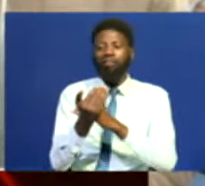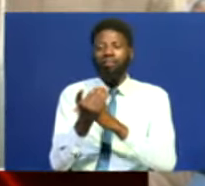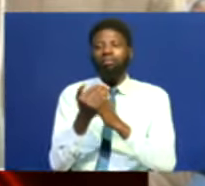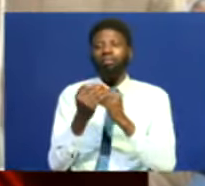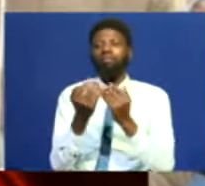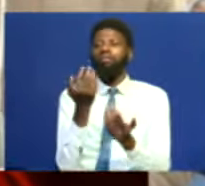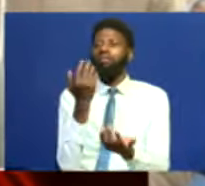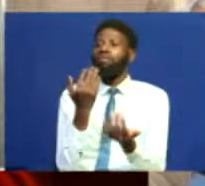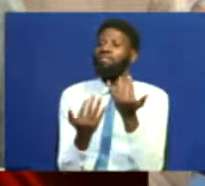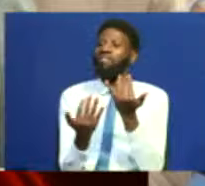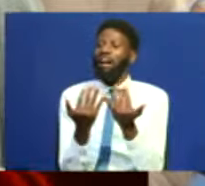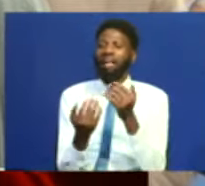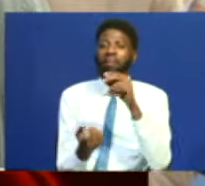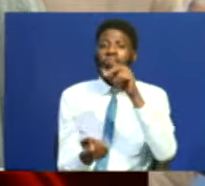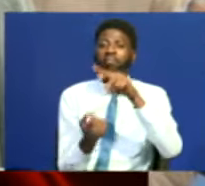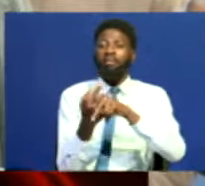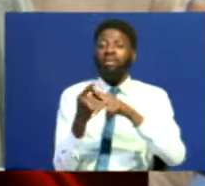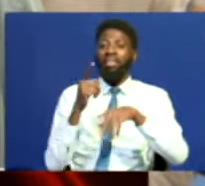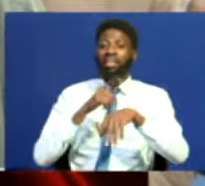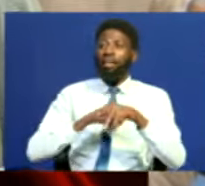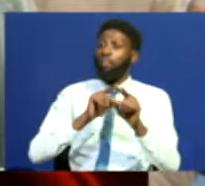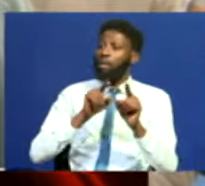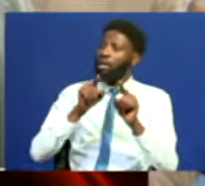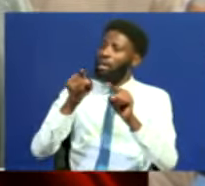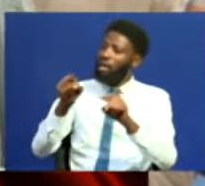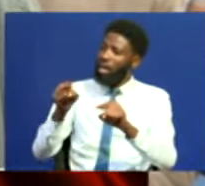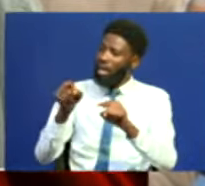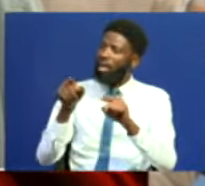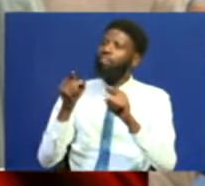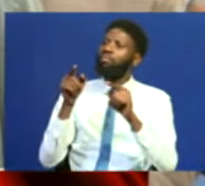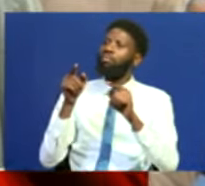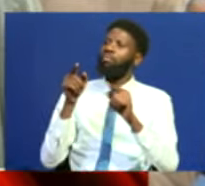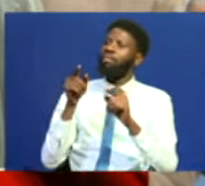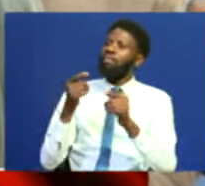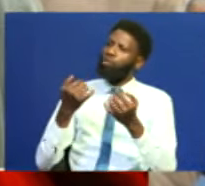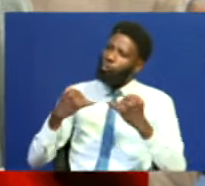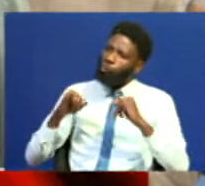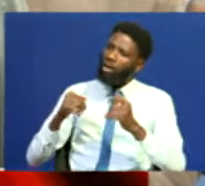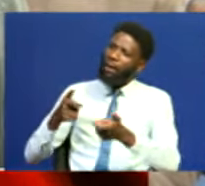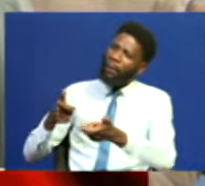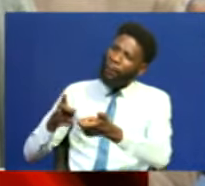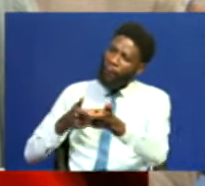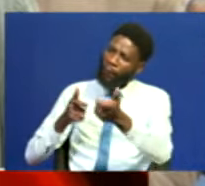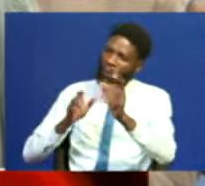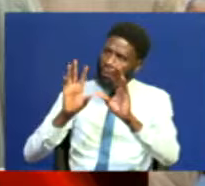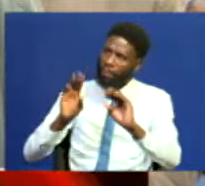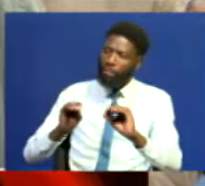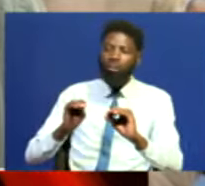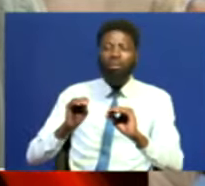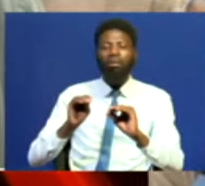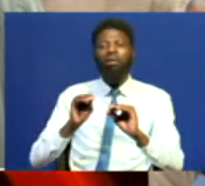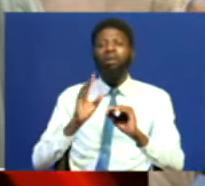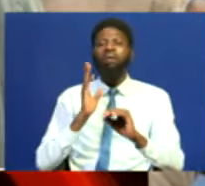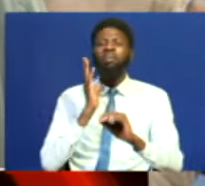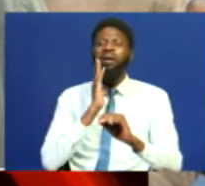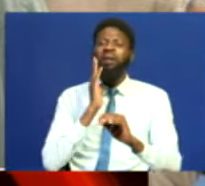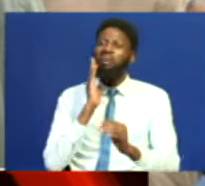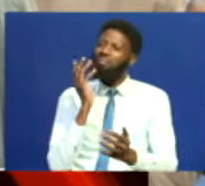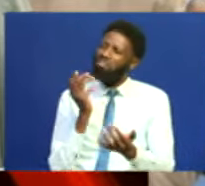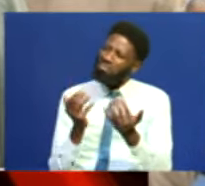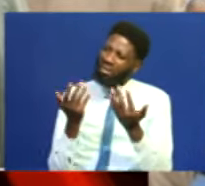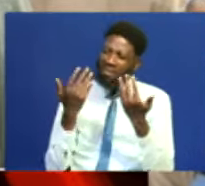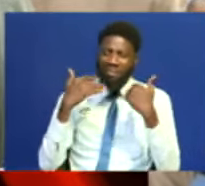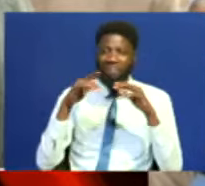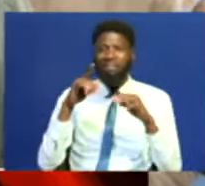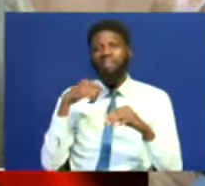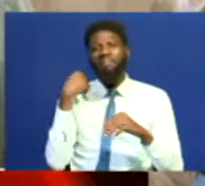tukazima moto tulikuta mama amezaa chomeka kiango ya kutojulikana na watoto wake watatu, vijana